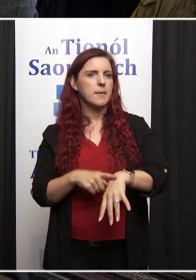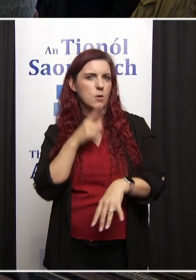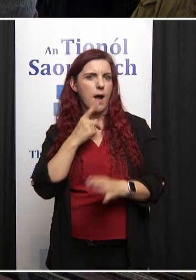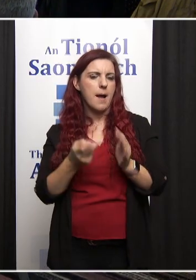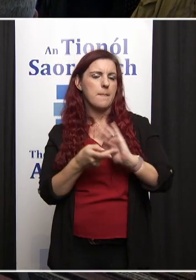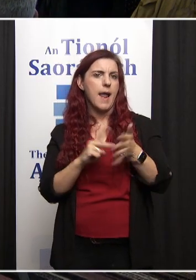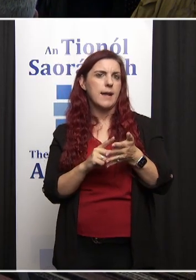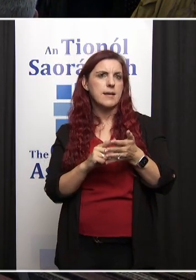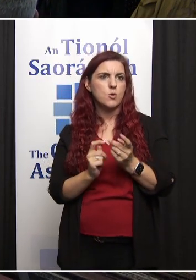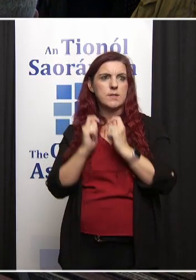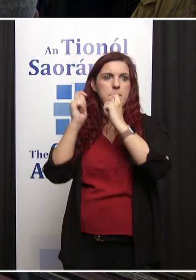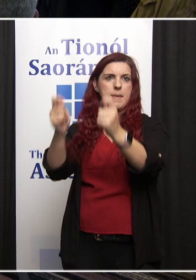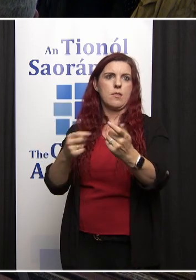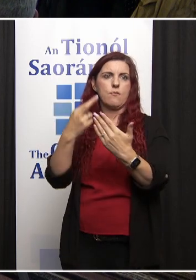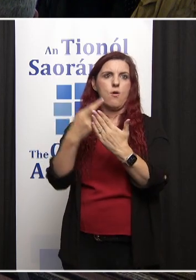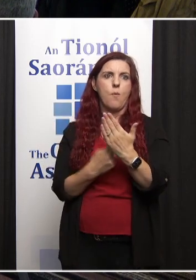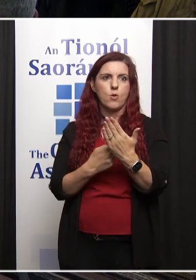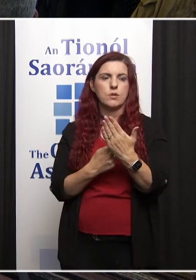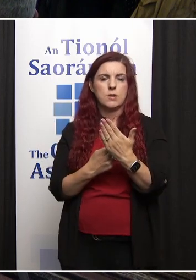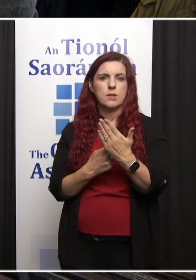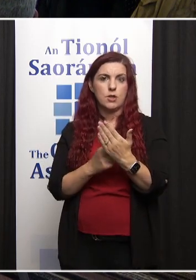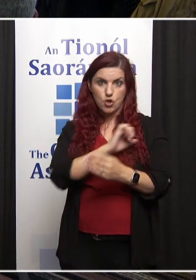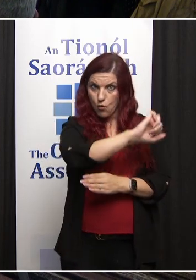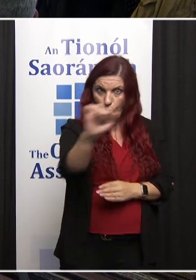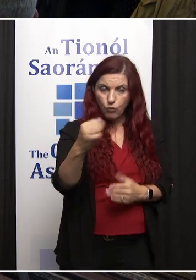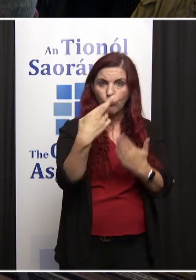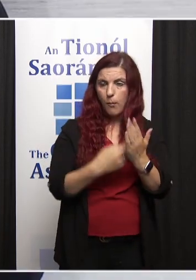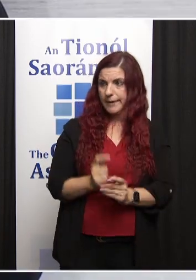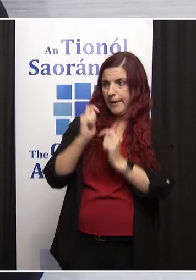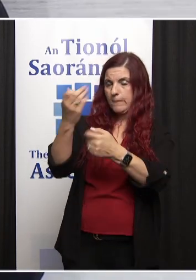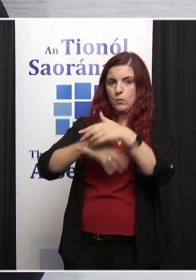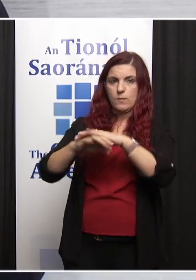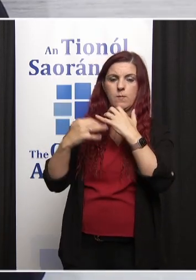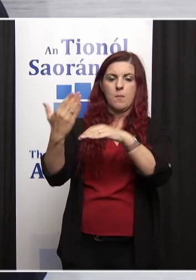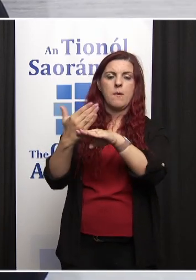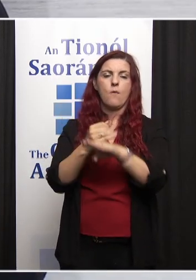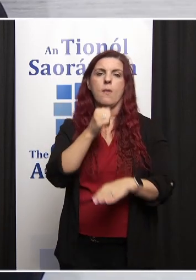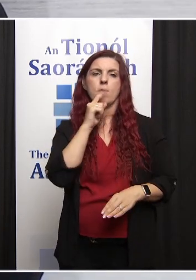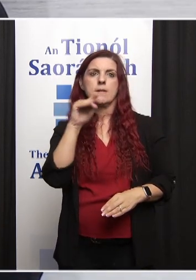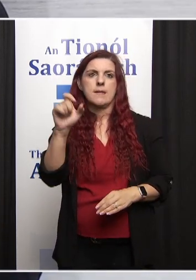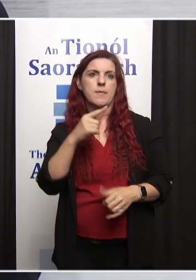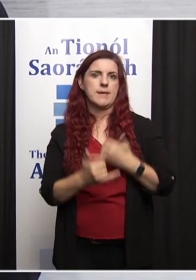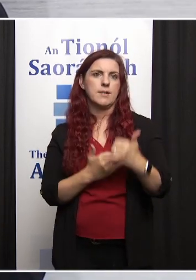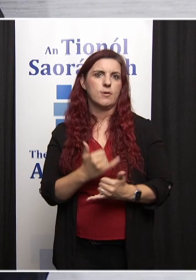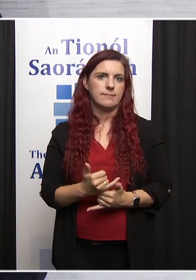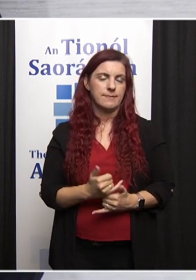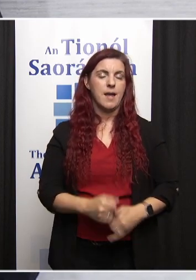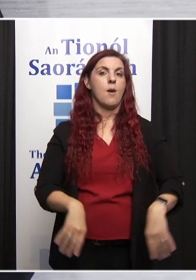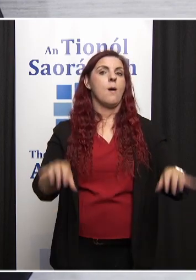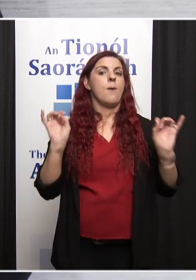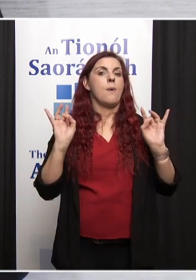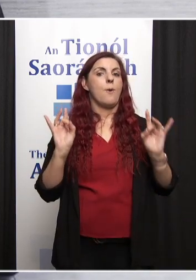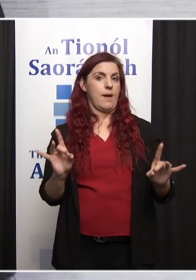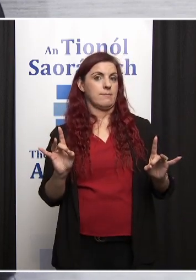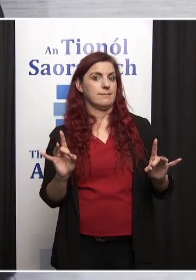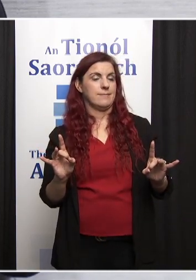your report, and it's your report, to the House of the Oireachtas before the 1st of December this year. Okay, you